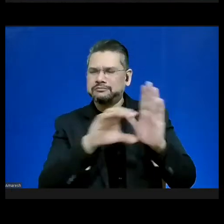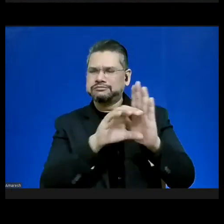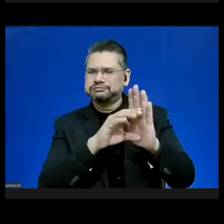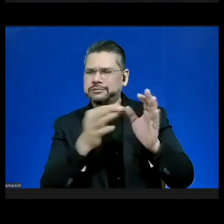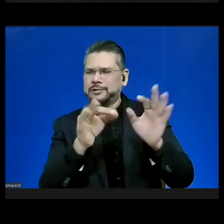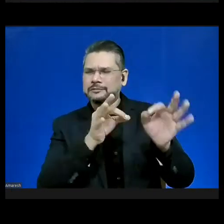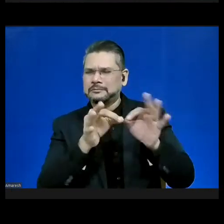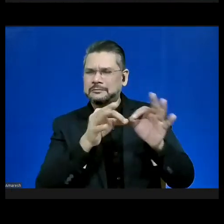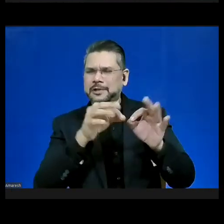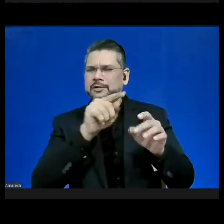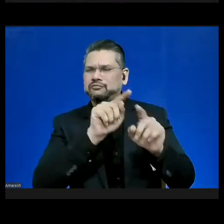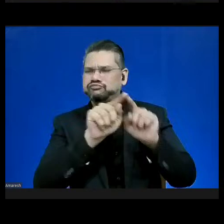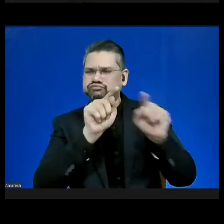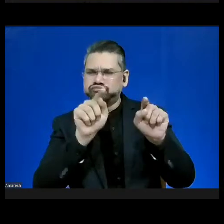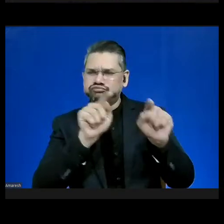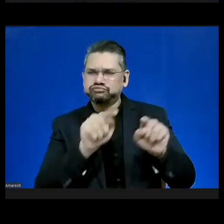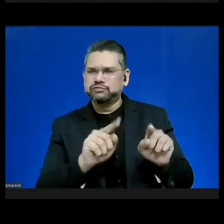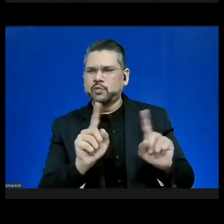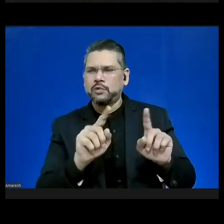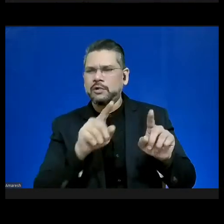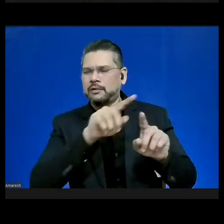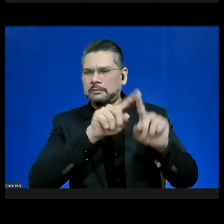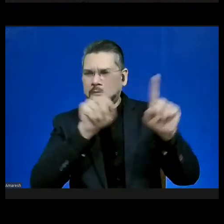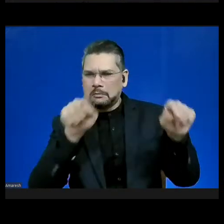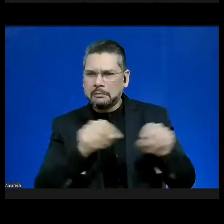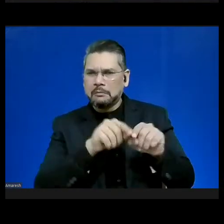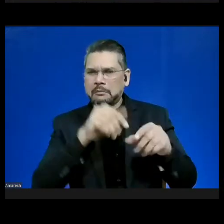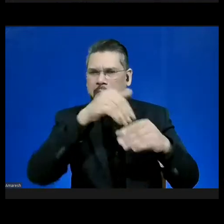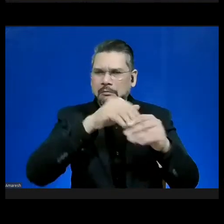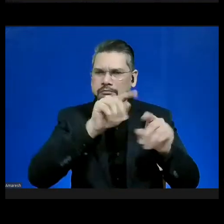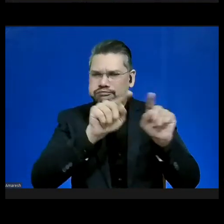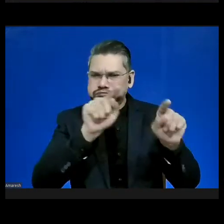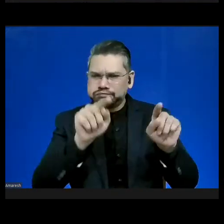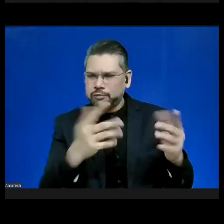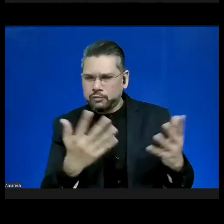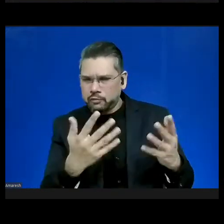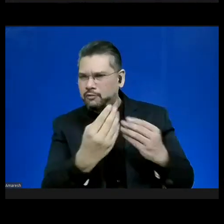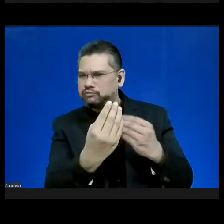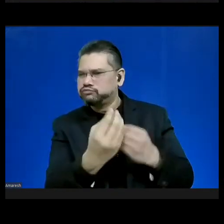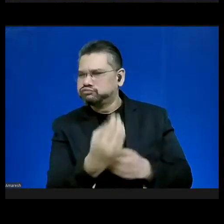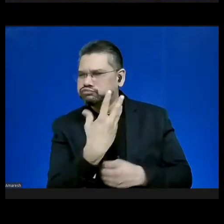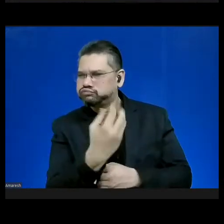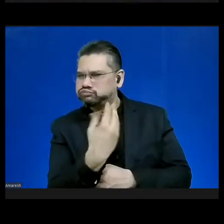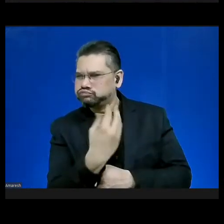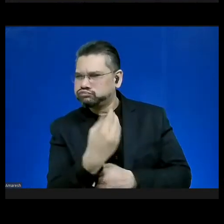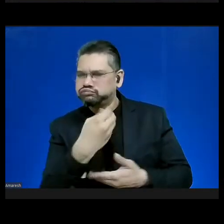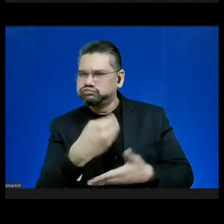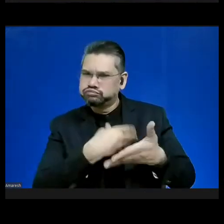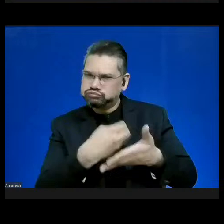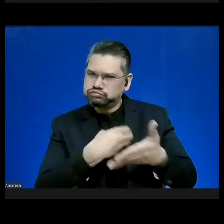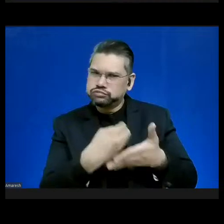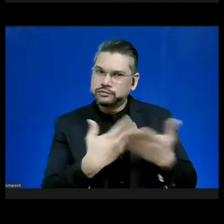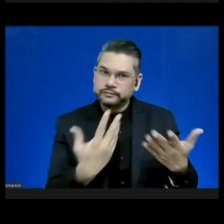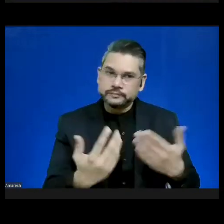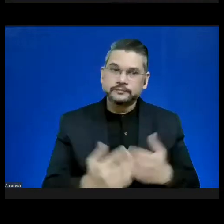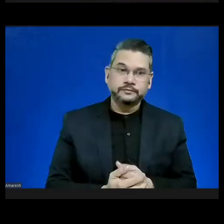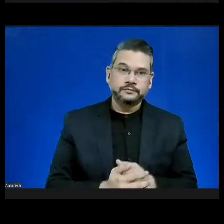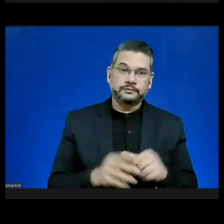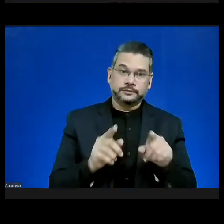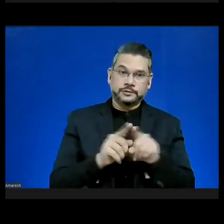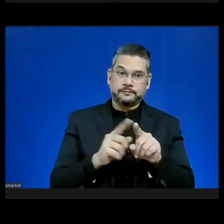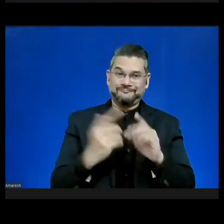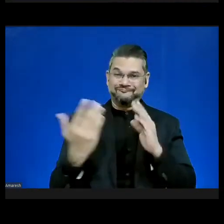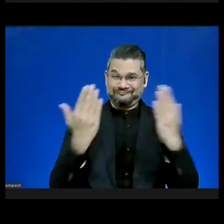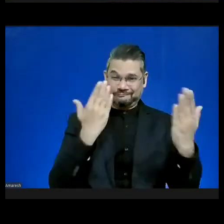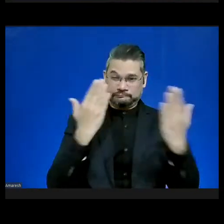reader and know what exactly is that picture all about. Contrast and brightness there should be